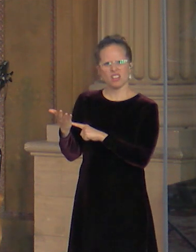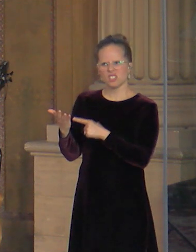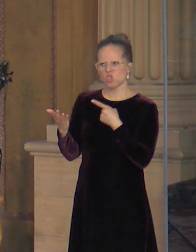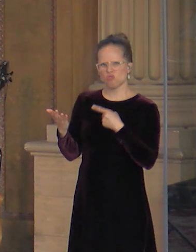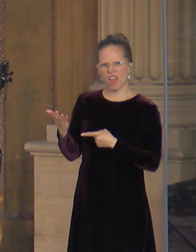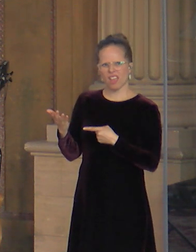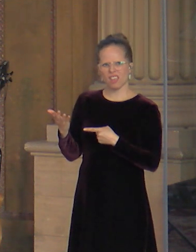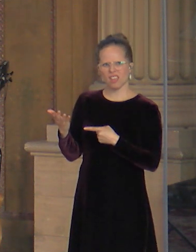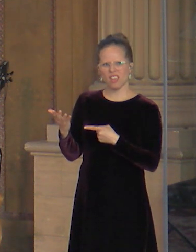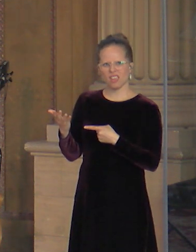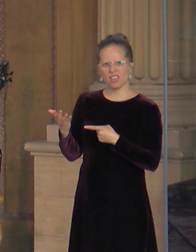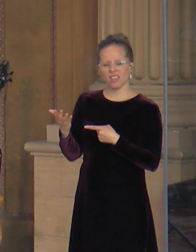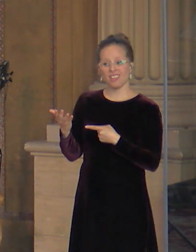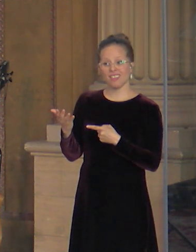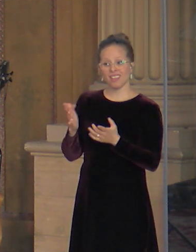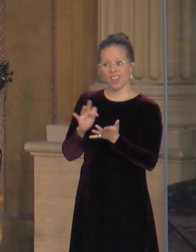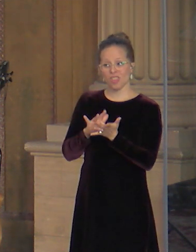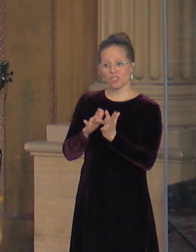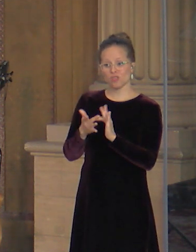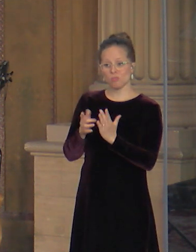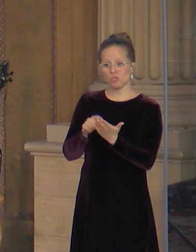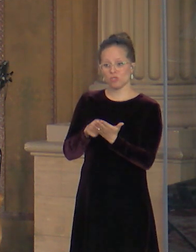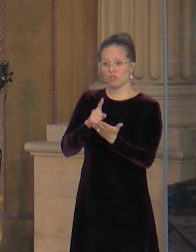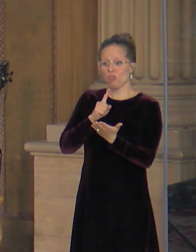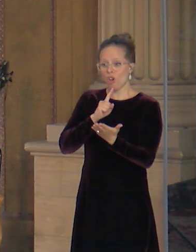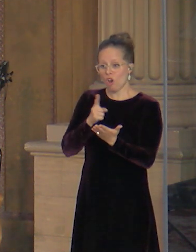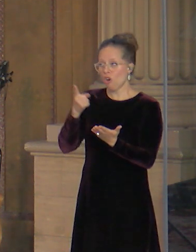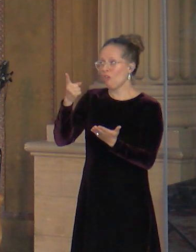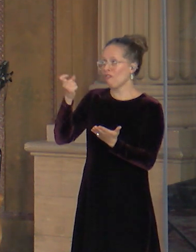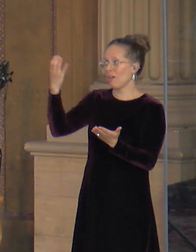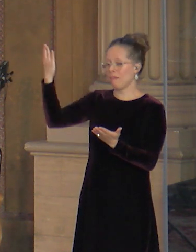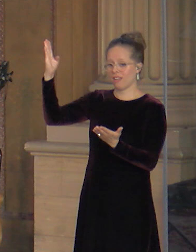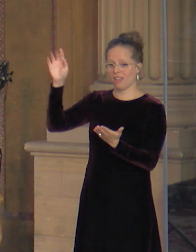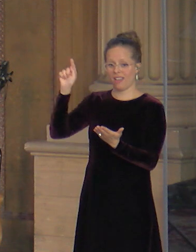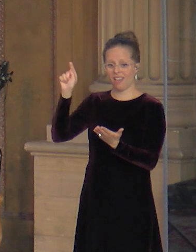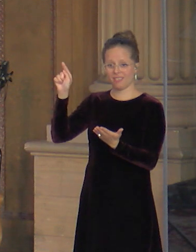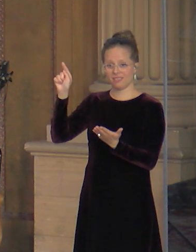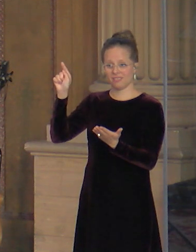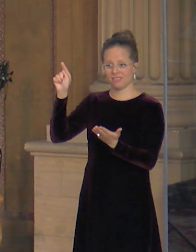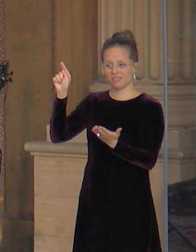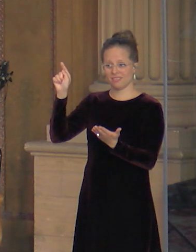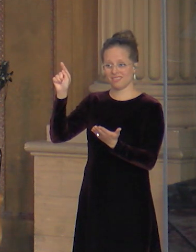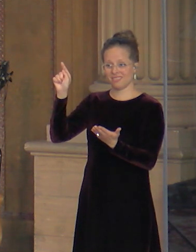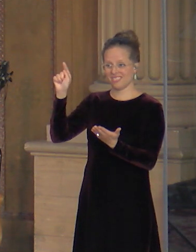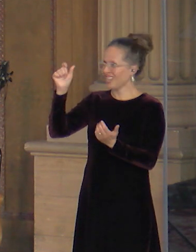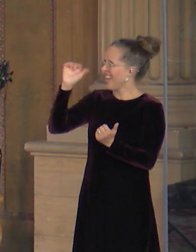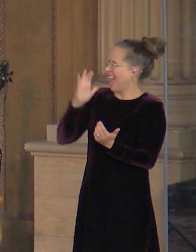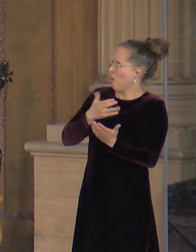will the scriptures speak to us the very words of God that's where we hear the voice of the father